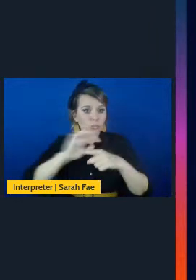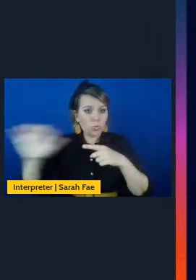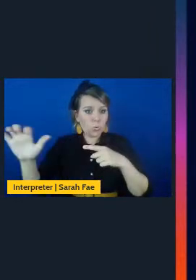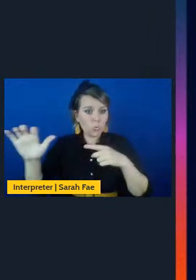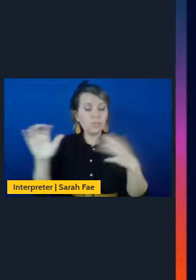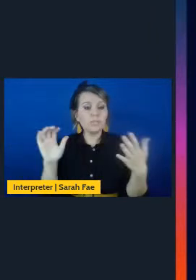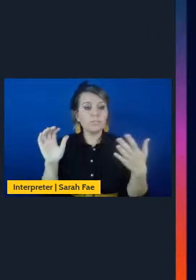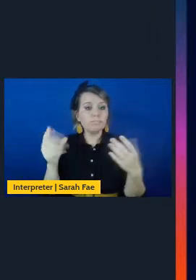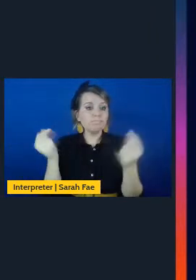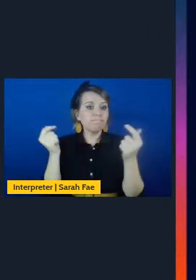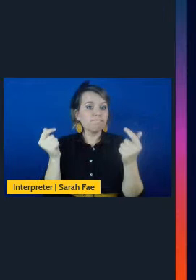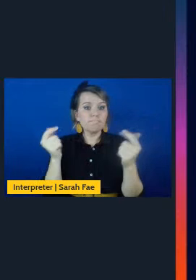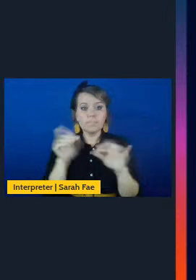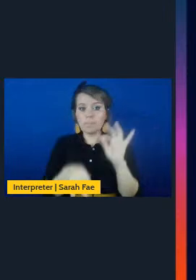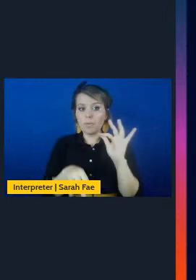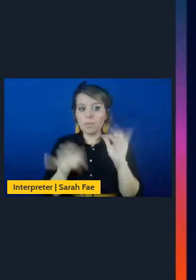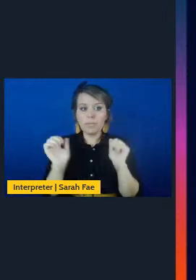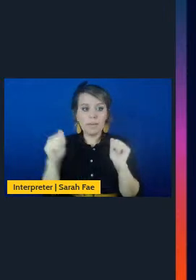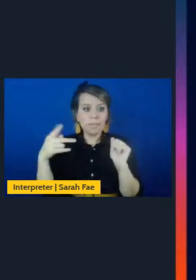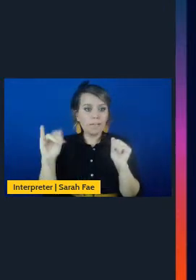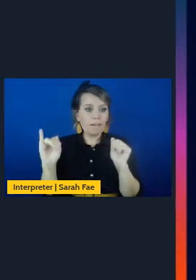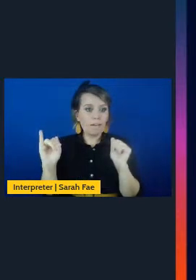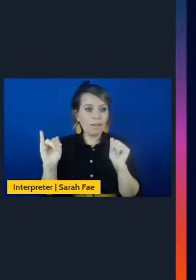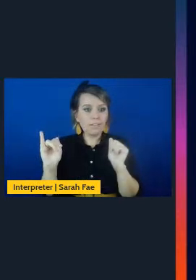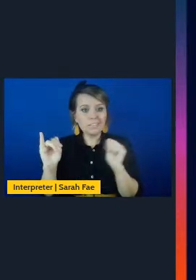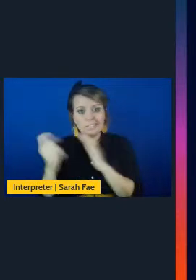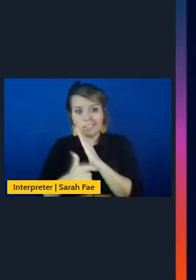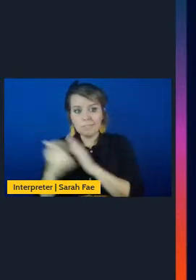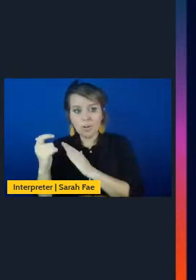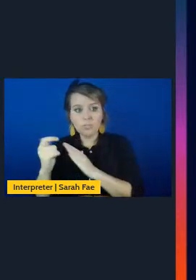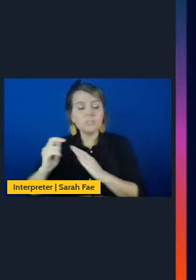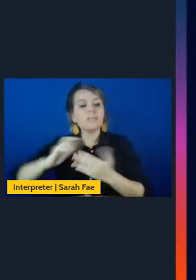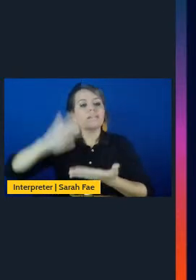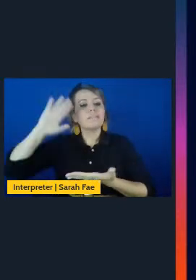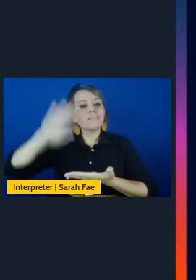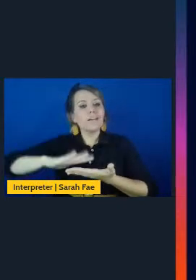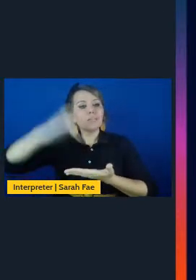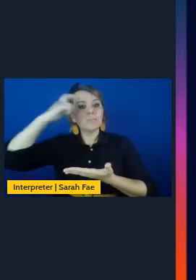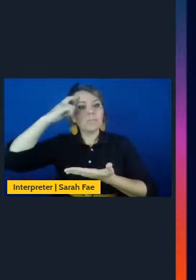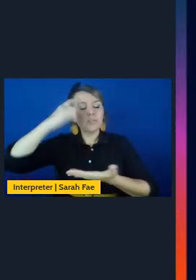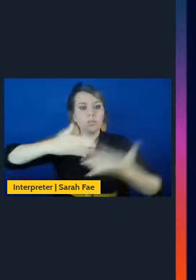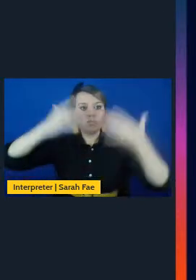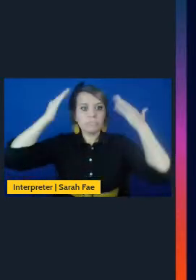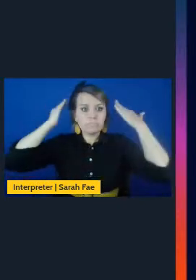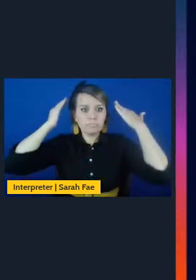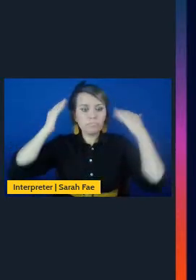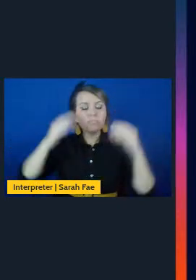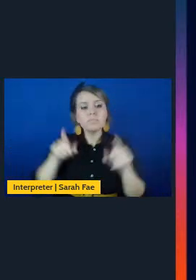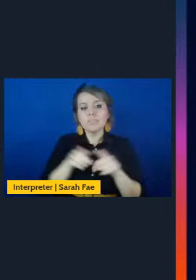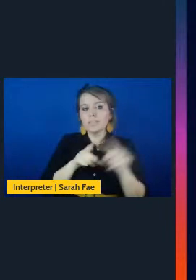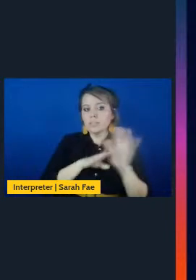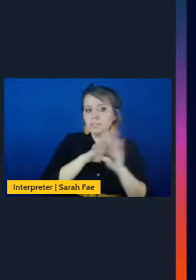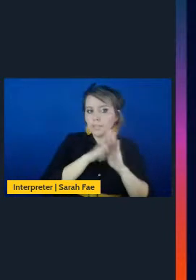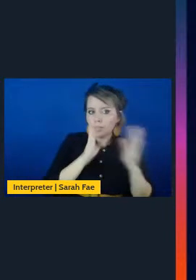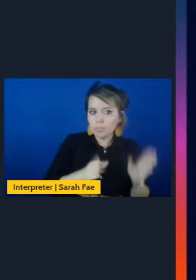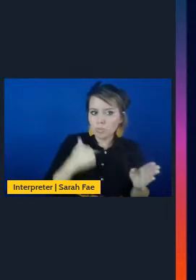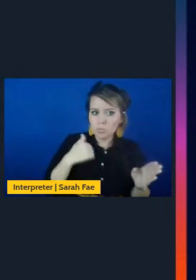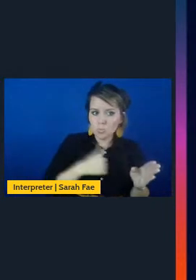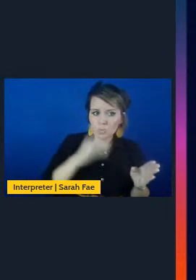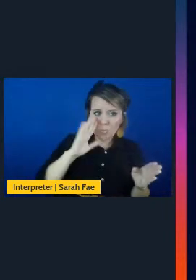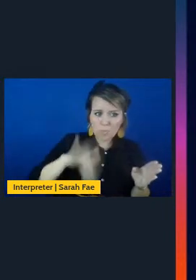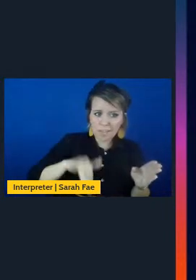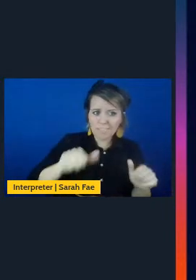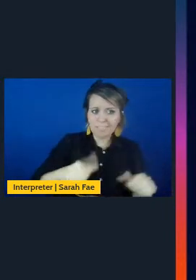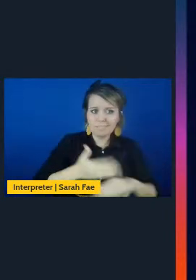API with better defaults, and overall less mental overload. And as developers, we know how that can